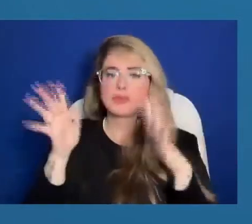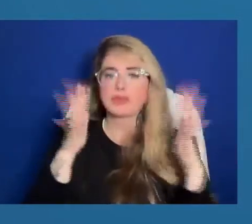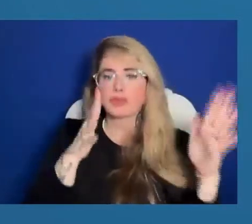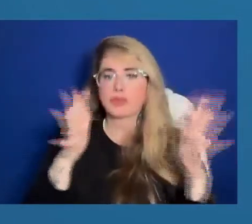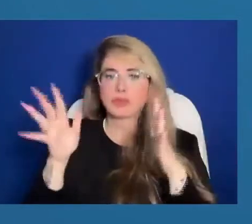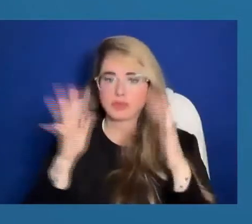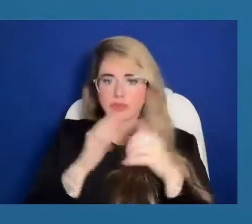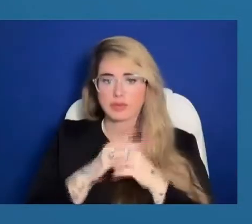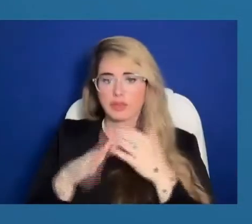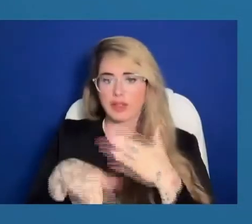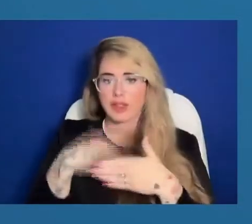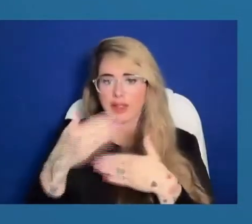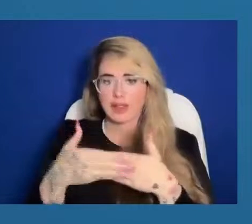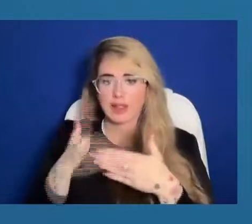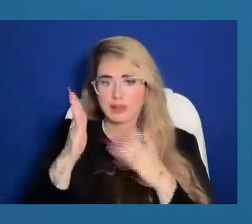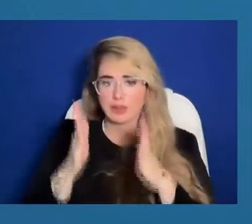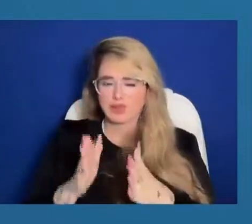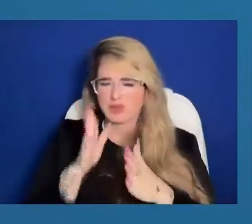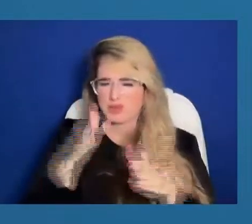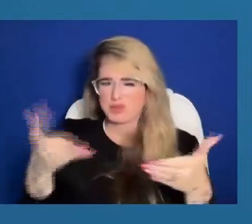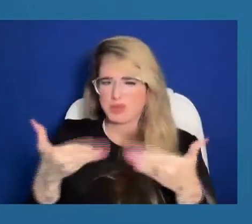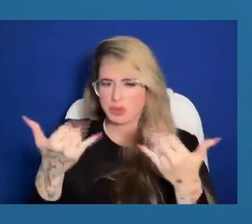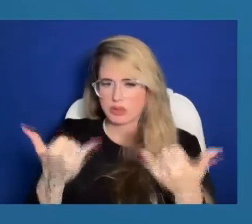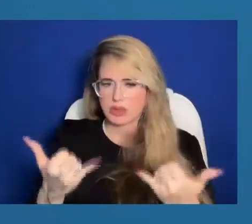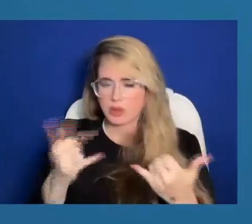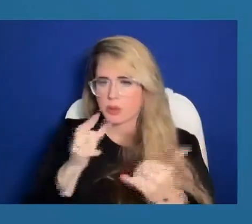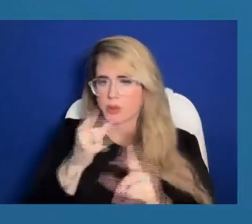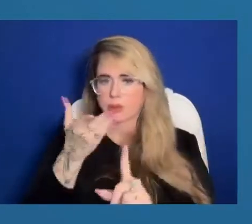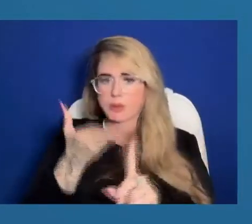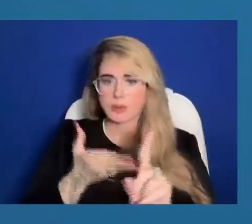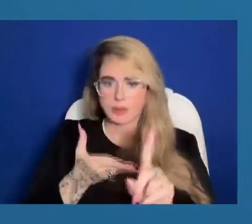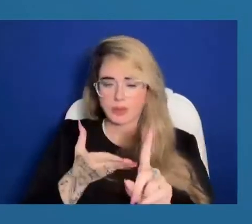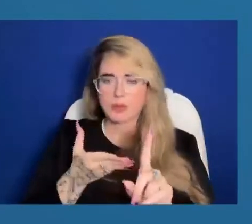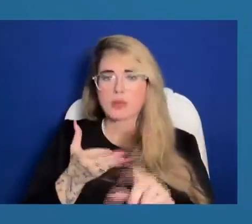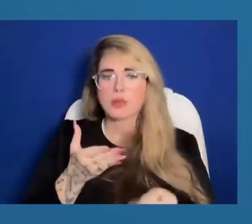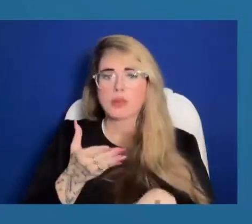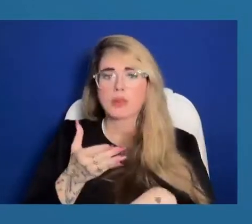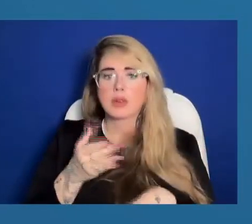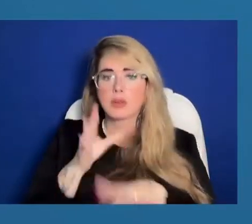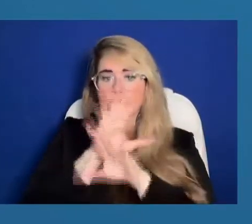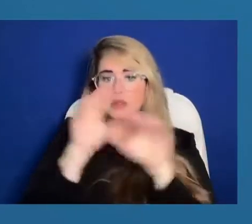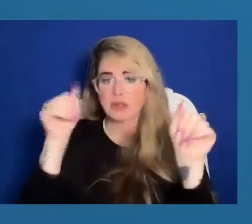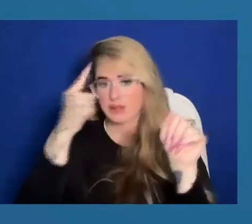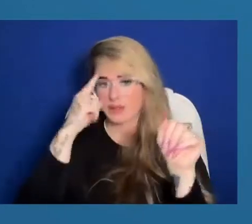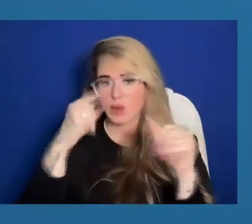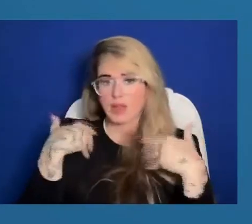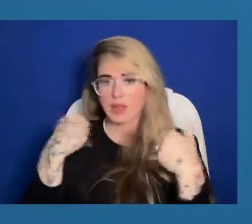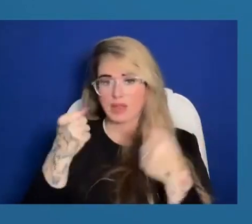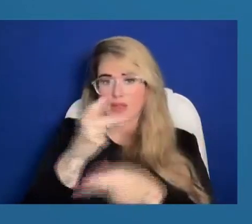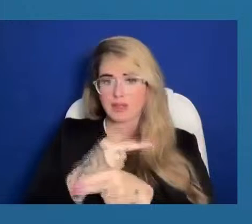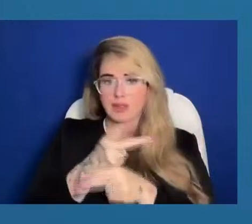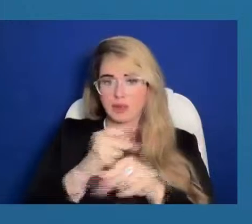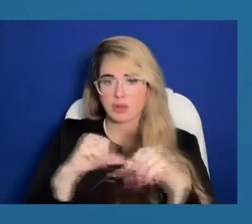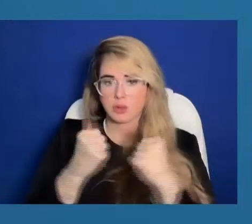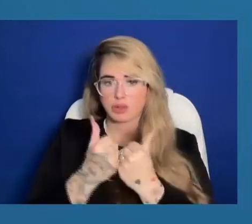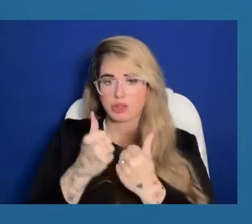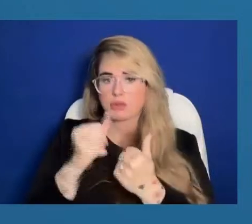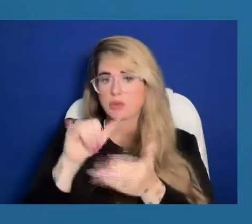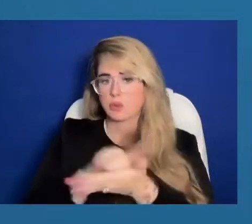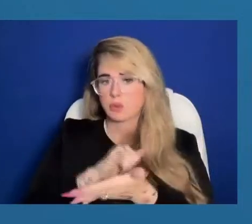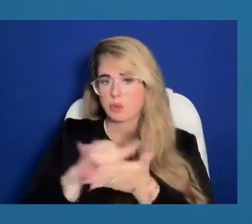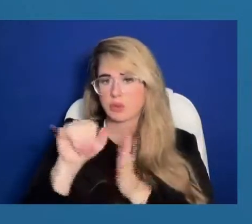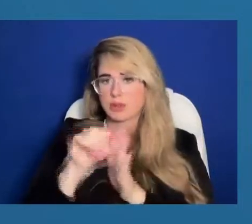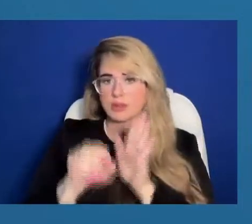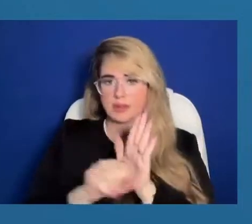The next speaker, which I'm going to introduce, is going to be B. Gross, the president of Healthcare Association of New York State.